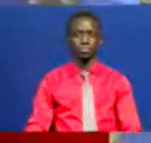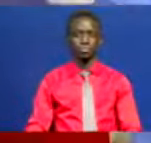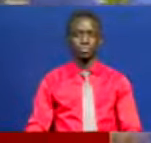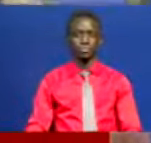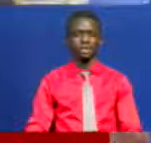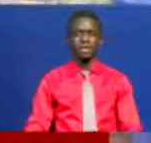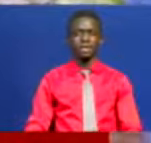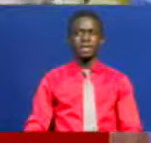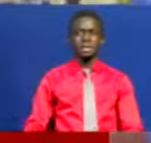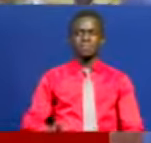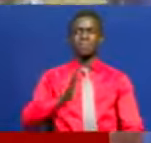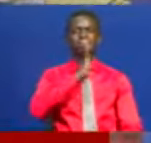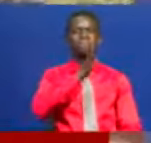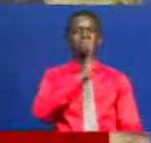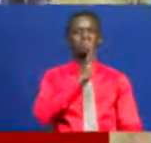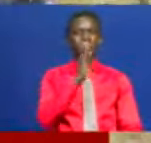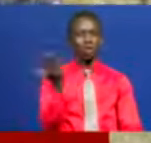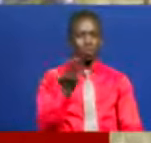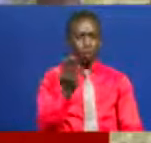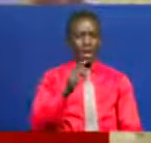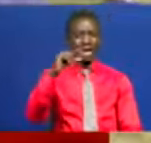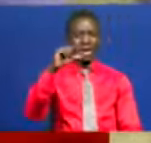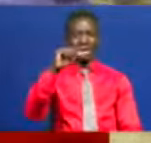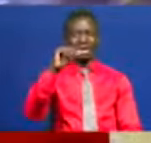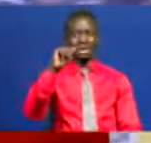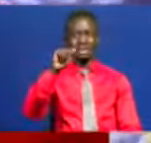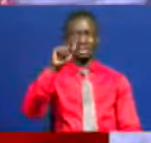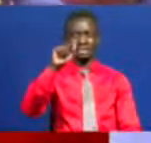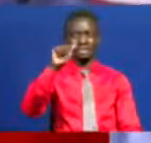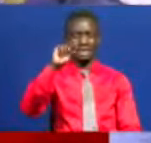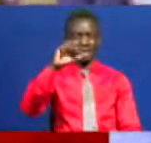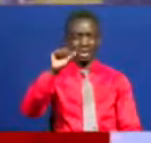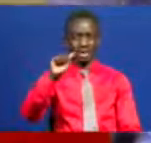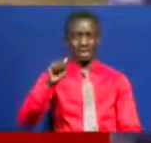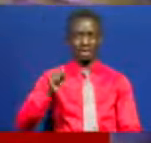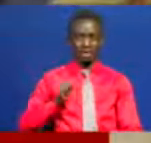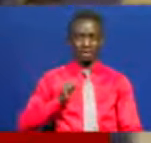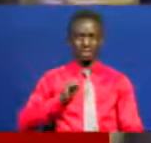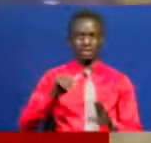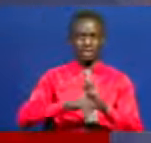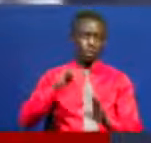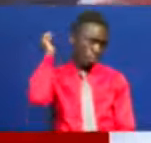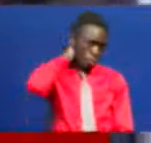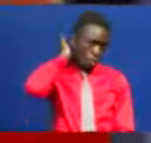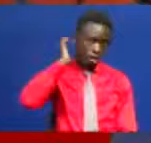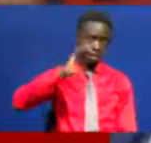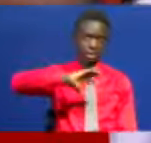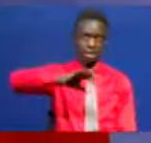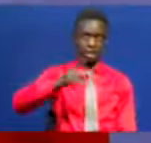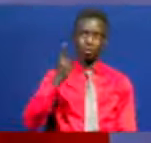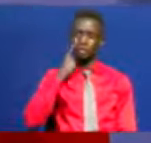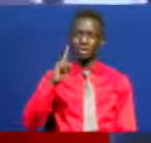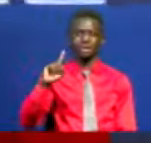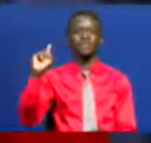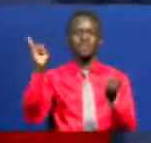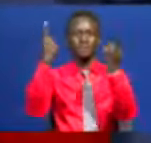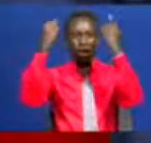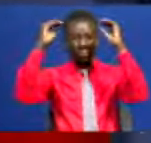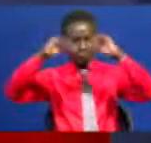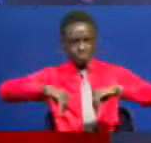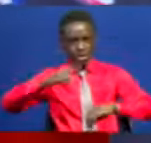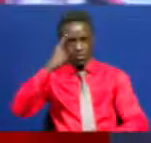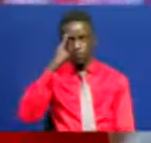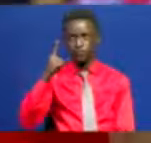Speaking at St. Germain Getanga Girls in Muranga County during the prize-giving day and fundraising for the construction of a